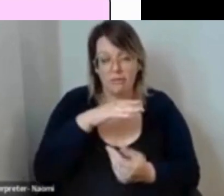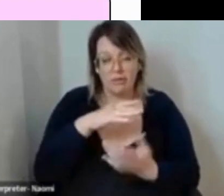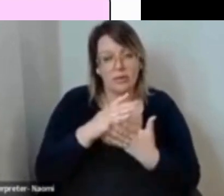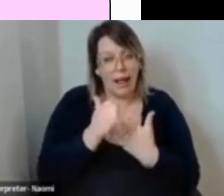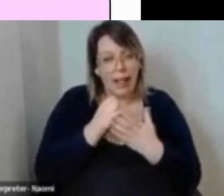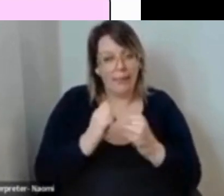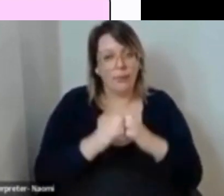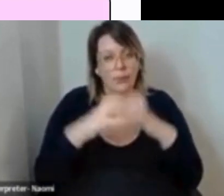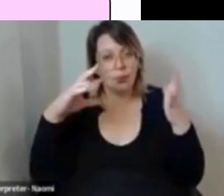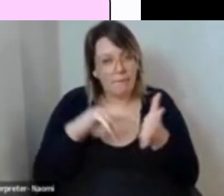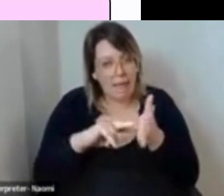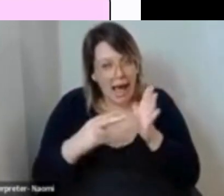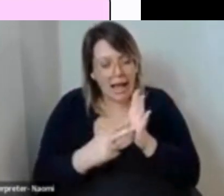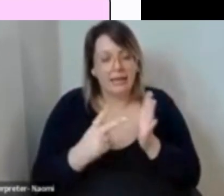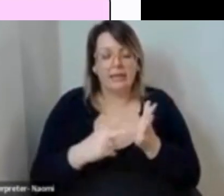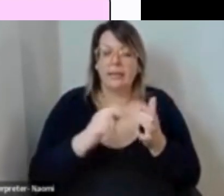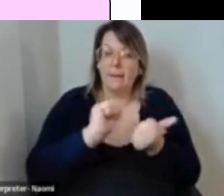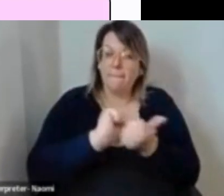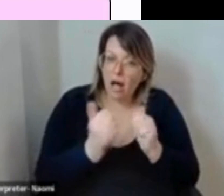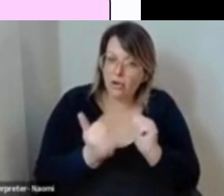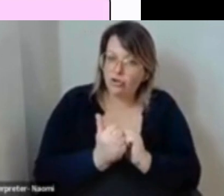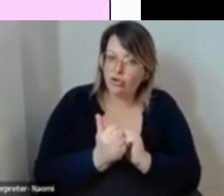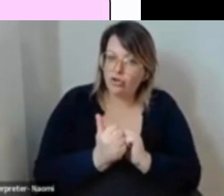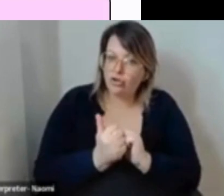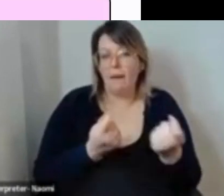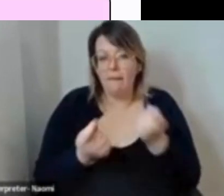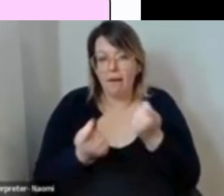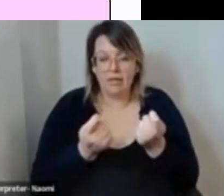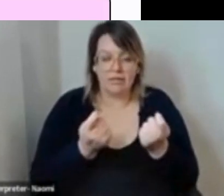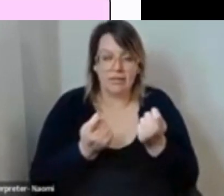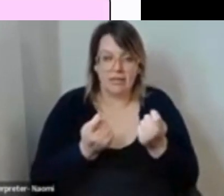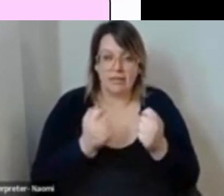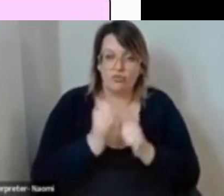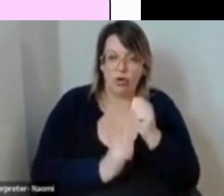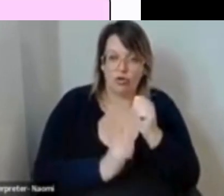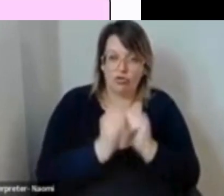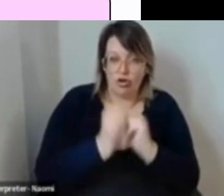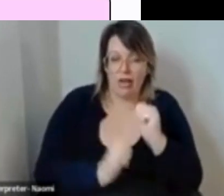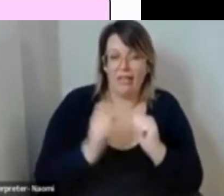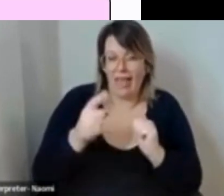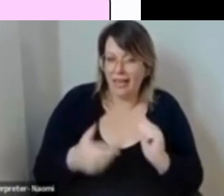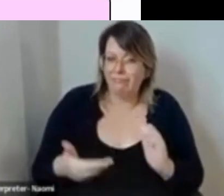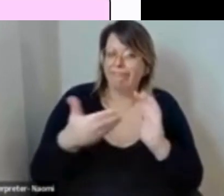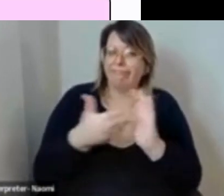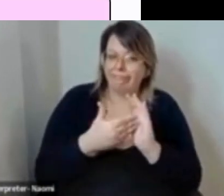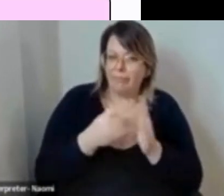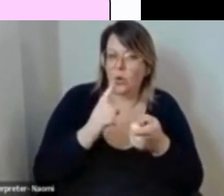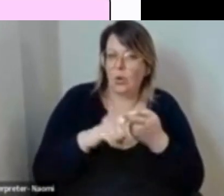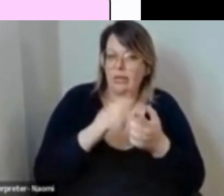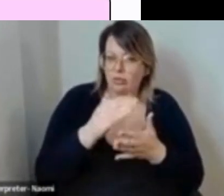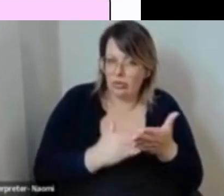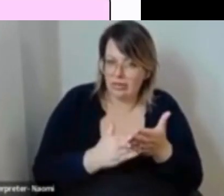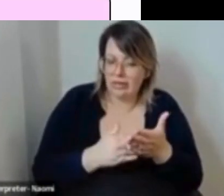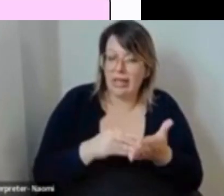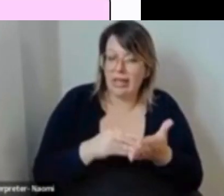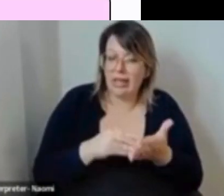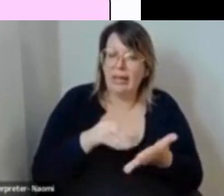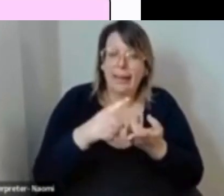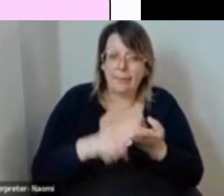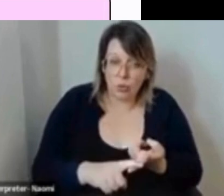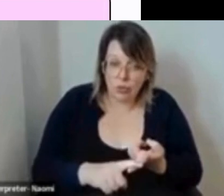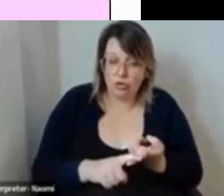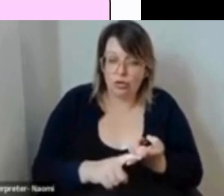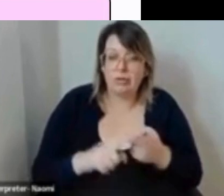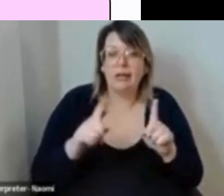your partnerships and governance structures. These documents are the additional conditions, payment condition schedule, and